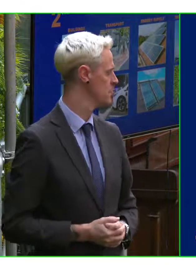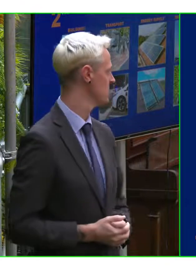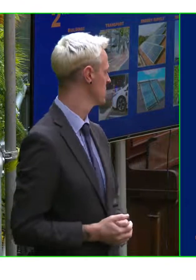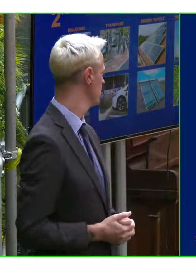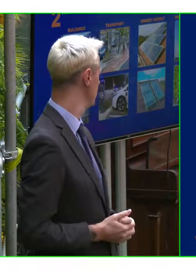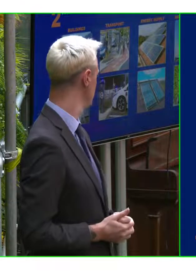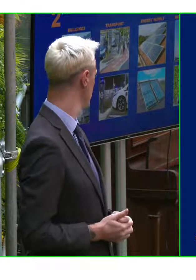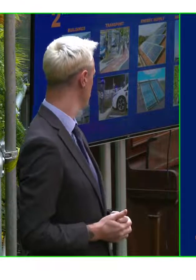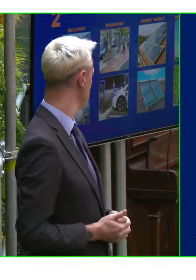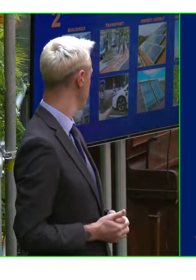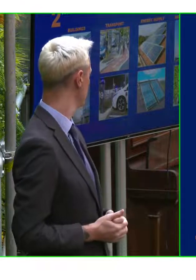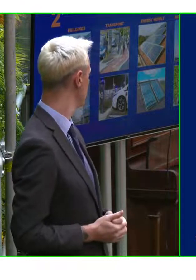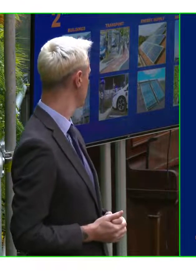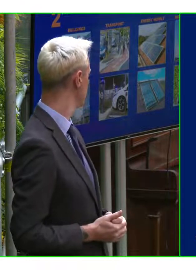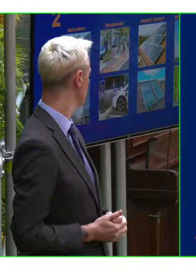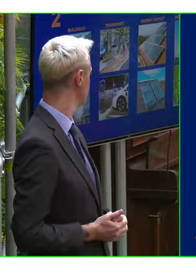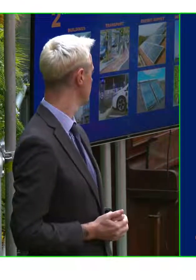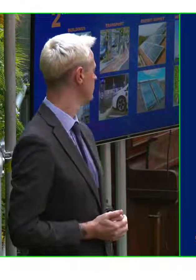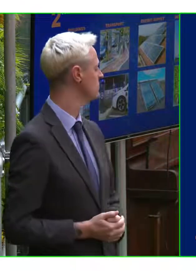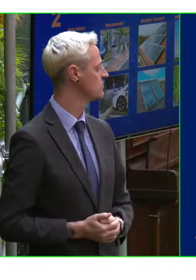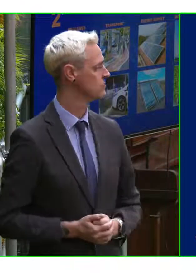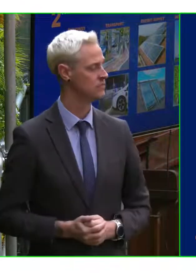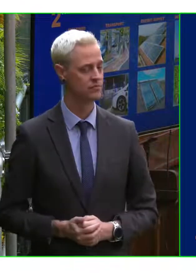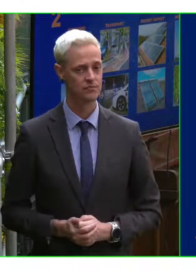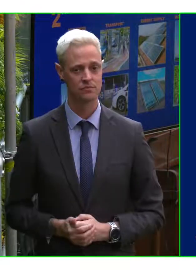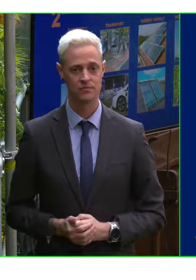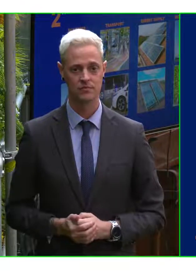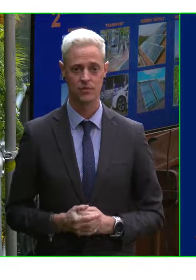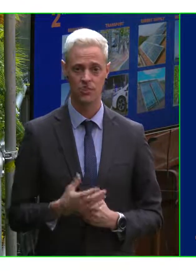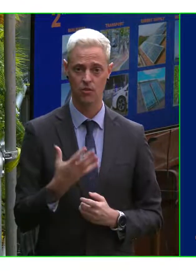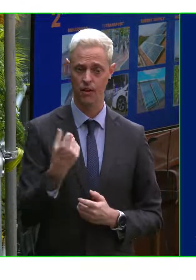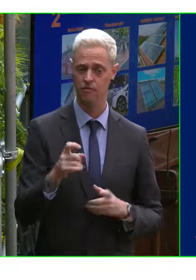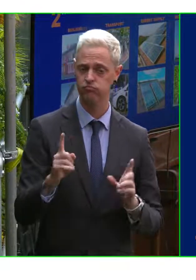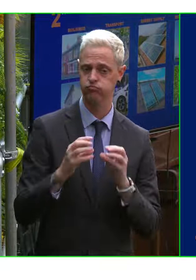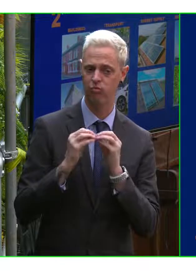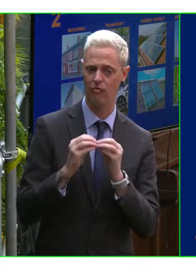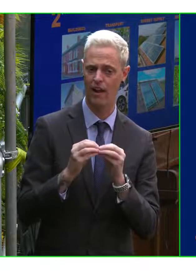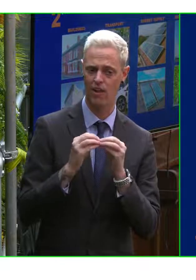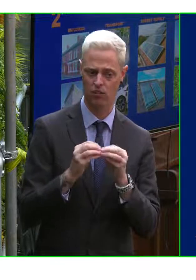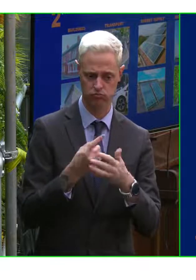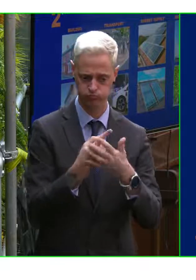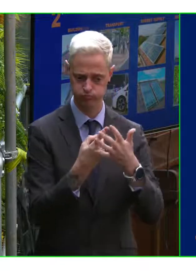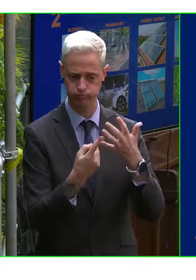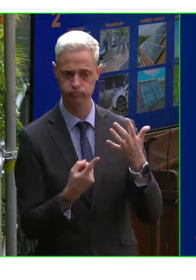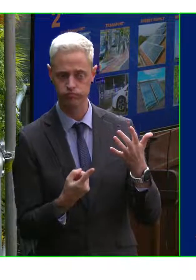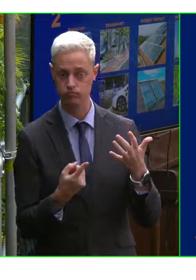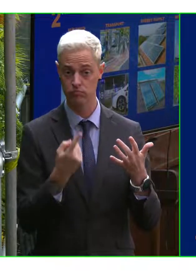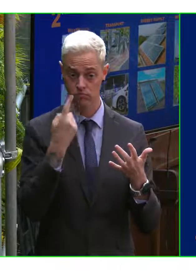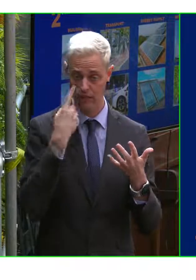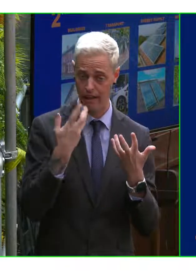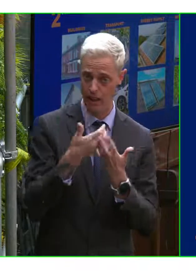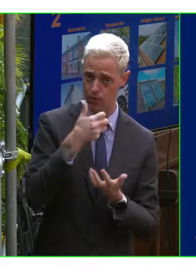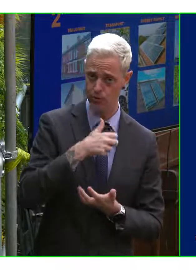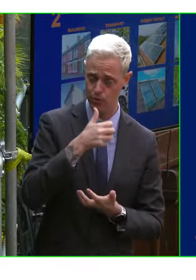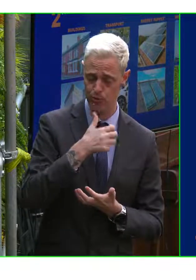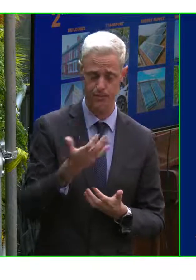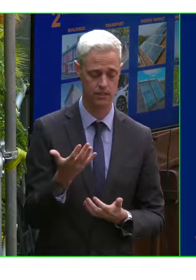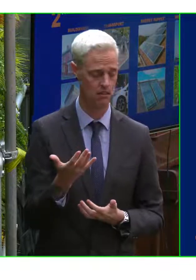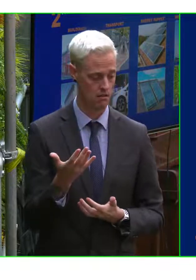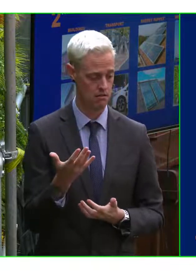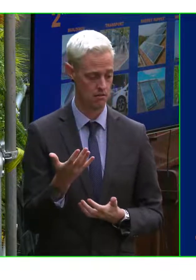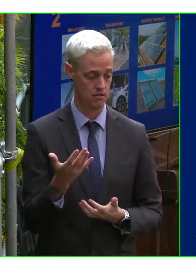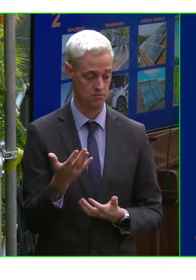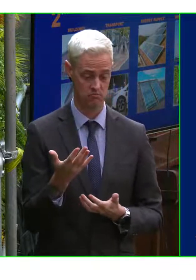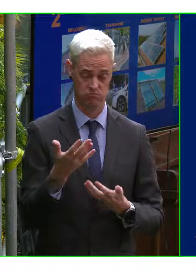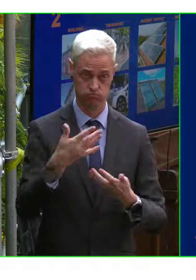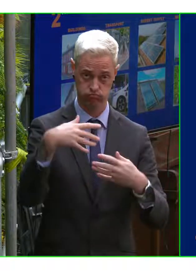But I'd say in terms of what value does this part add, one of the really critical things, and we've seen this in terms of how it's been used, is that it gives a sense